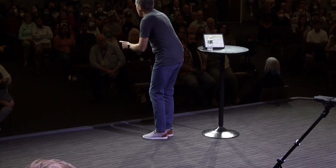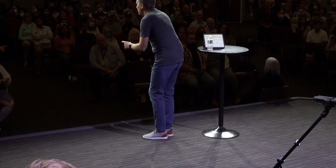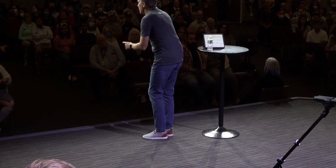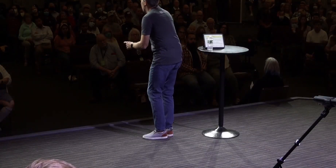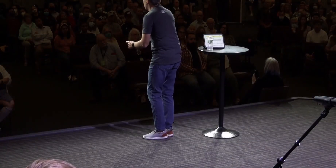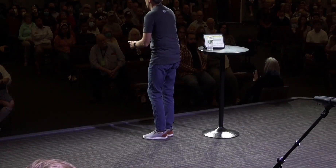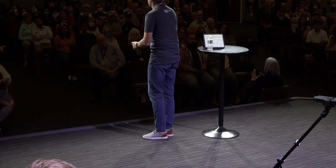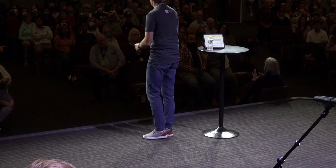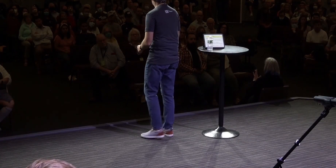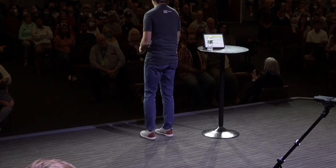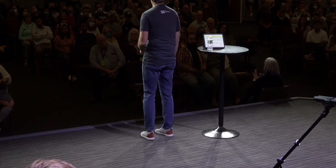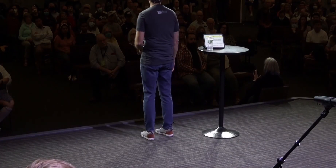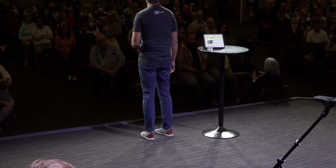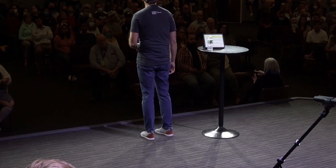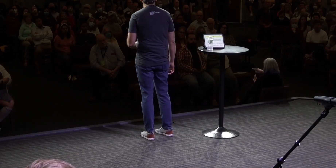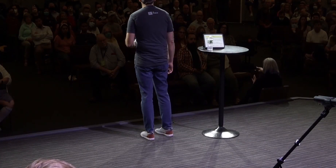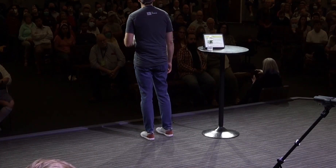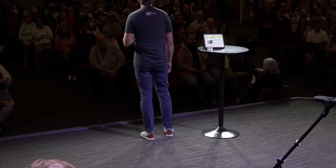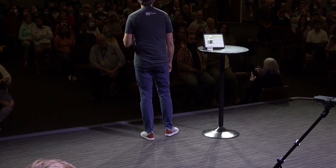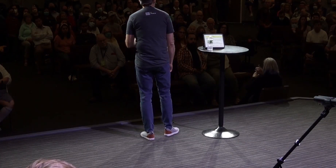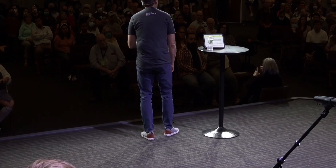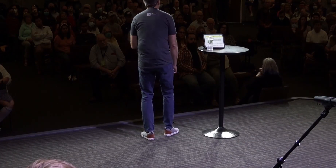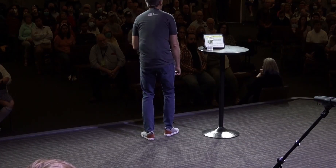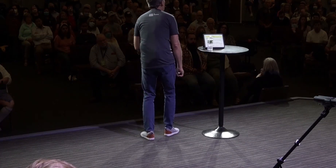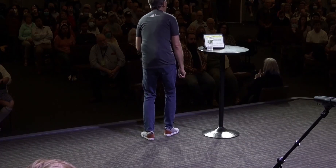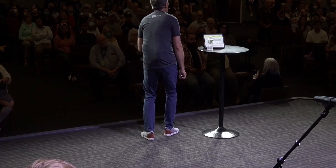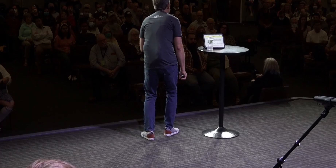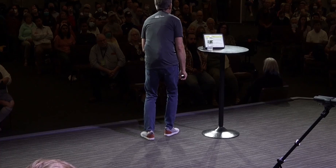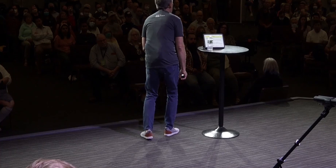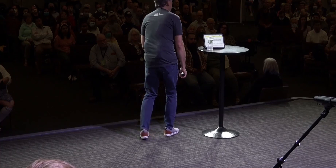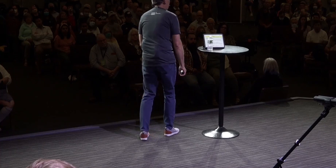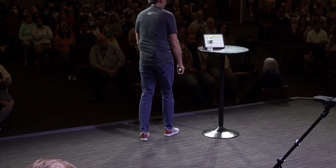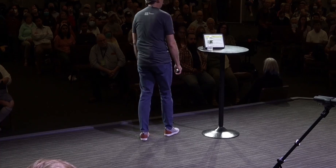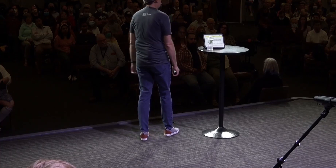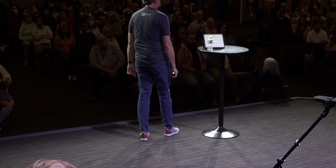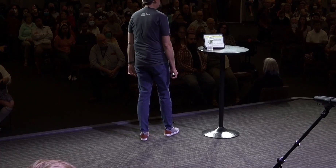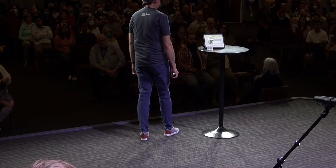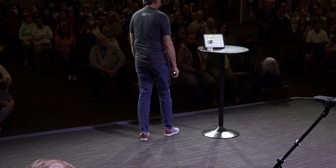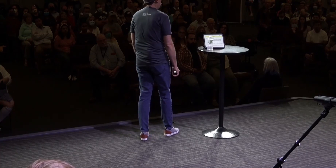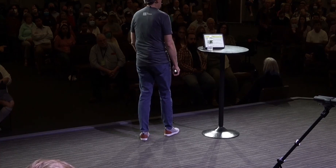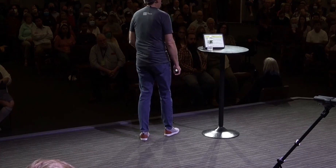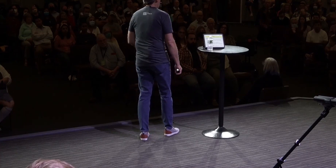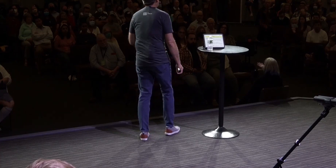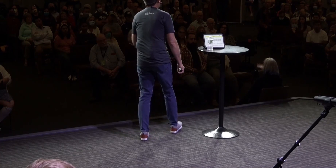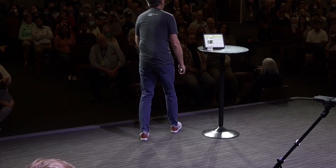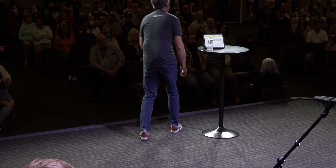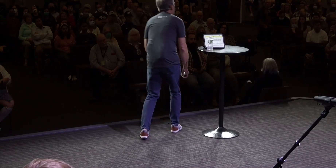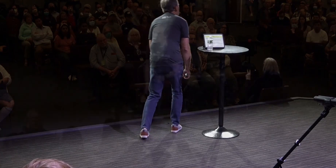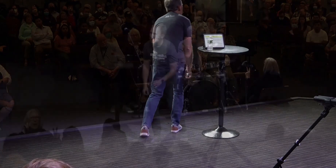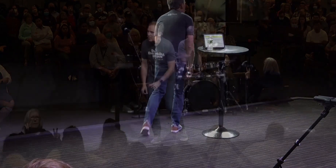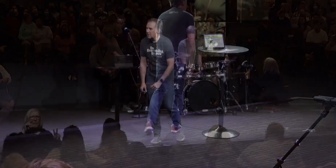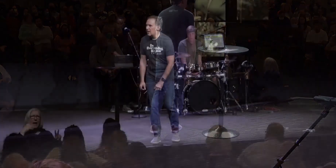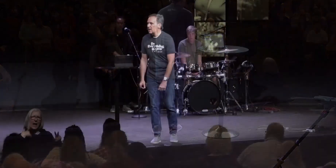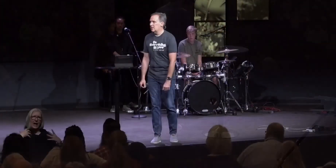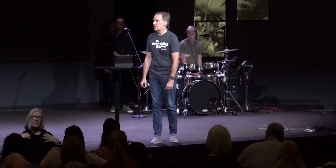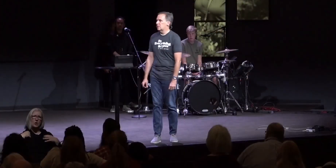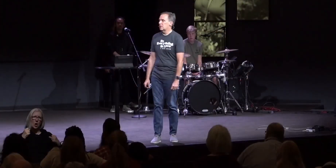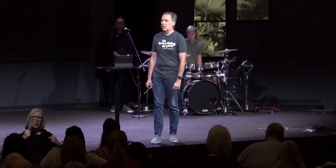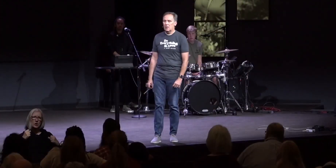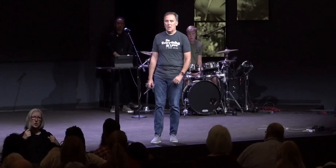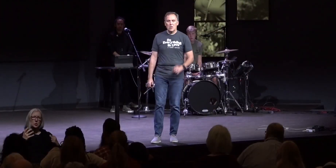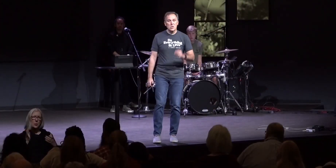you're the answer. And God is saying, look up. Have the courage to